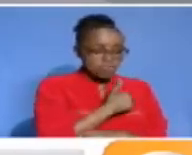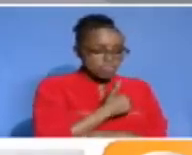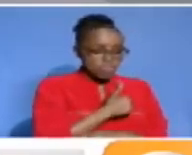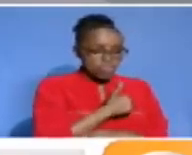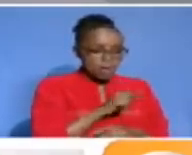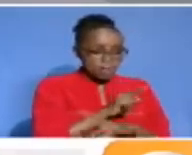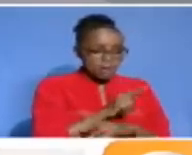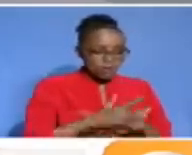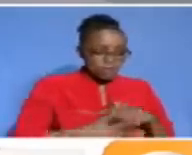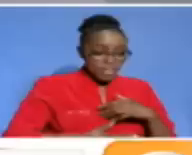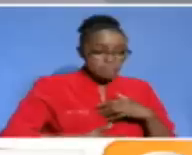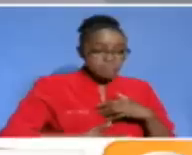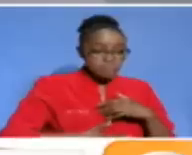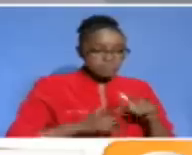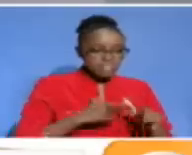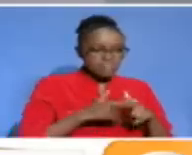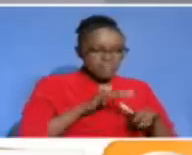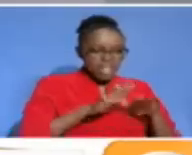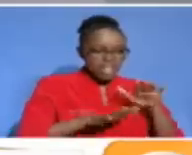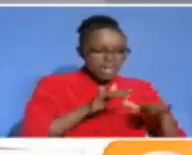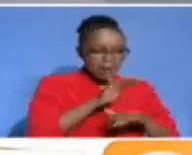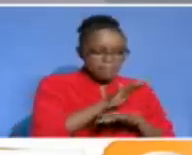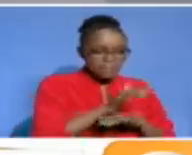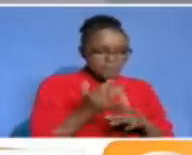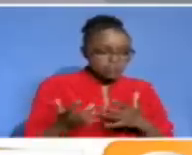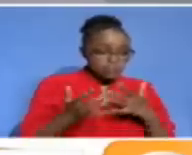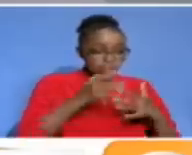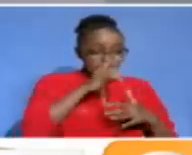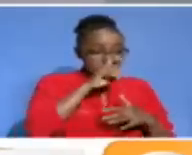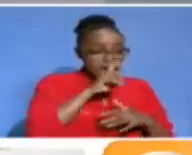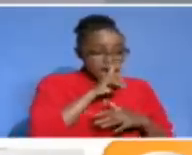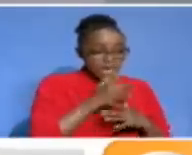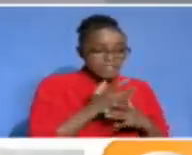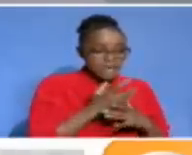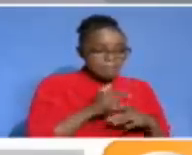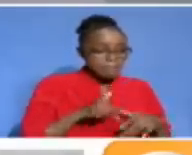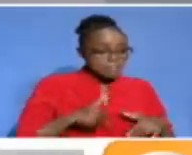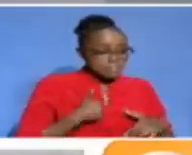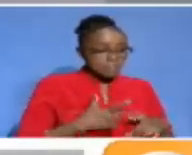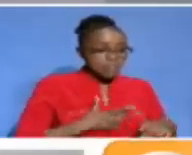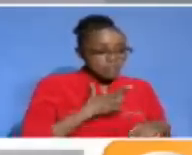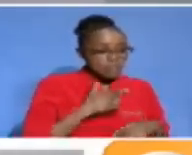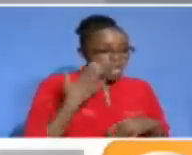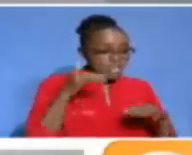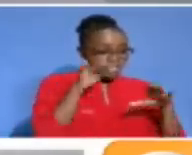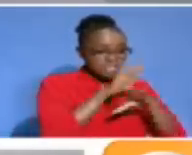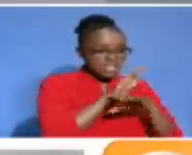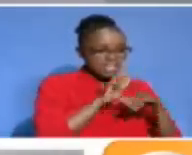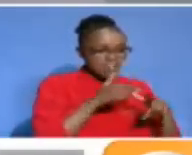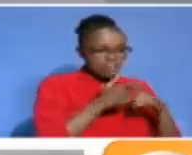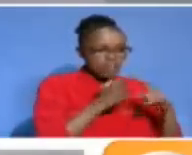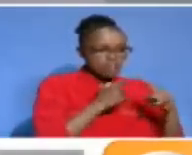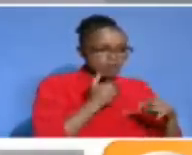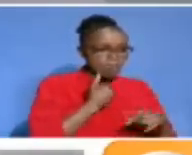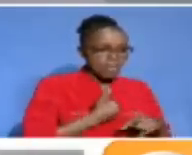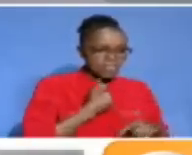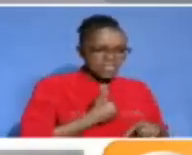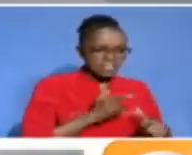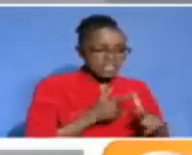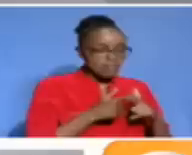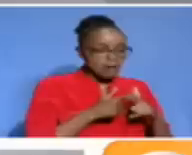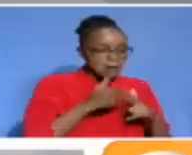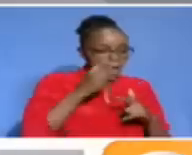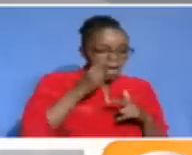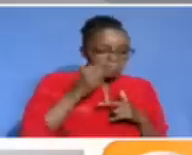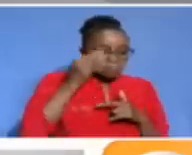her abdomen and on her legs, and was taken to Aga Khan. And I went to Aga Khan Hospital last night. She was just coming out of theater, still